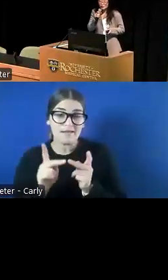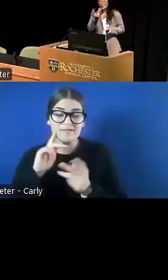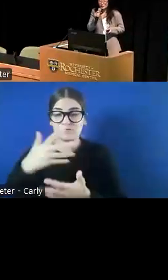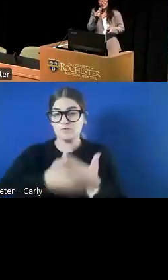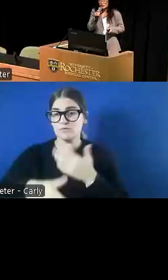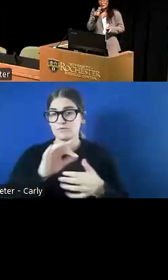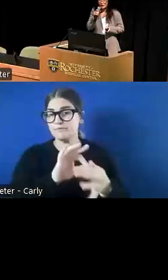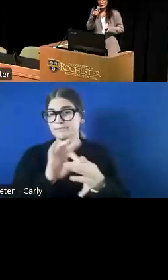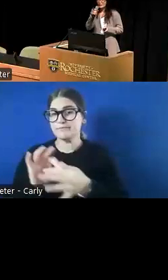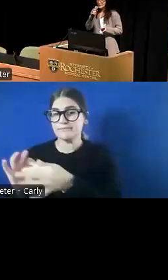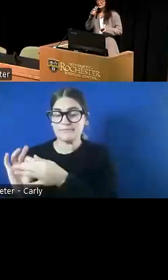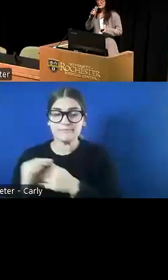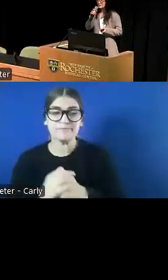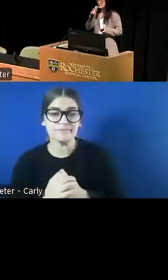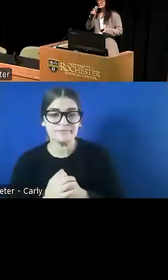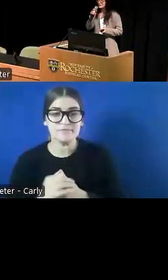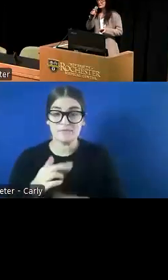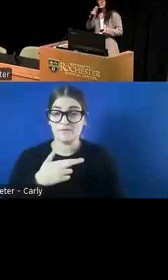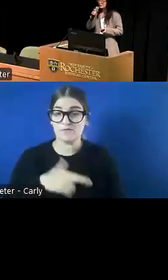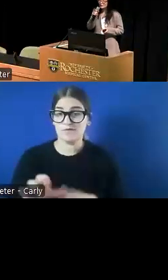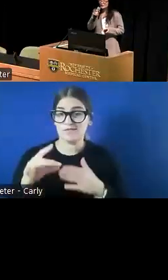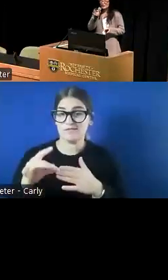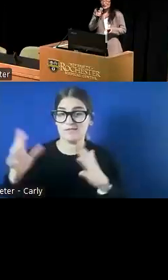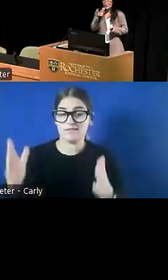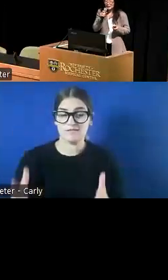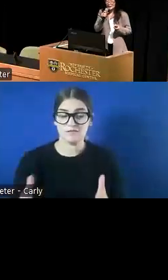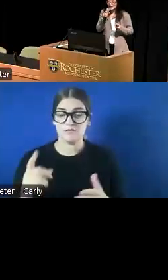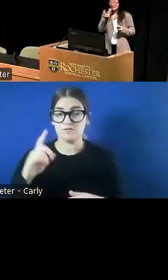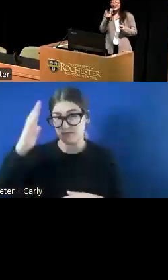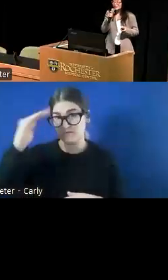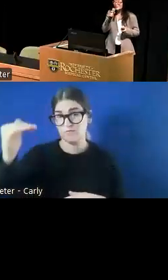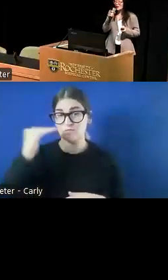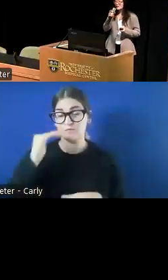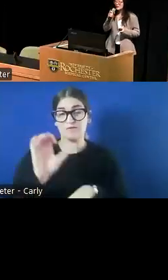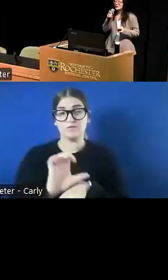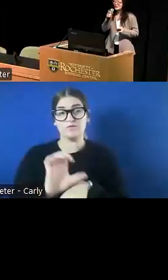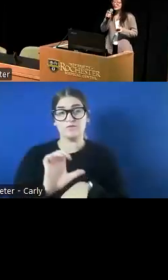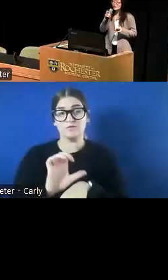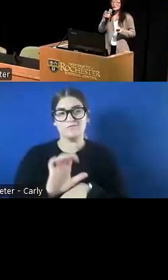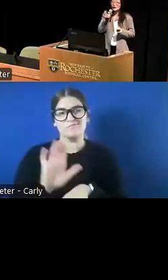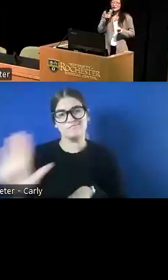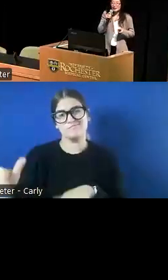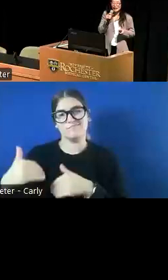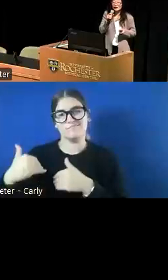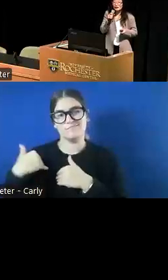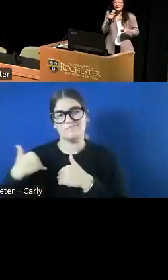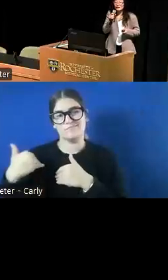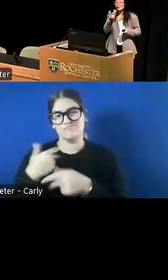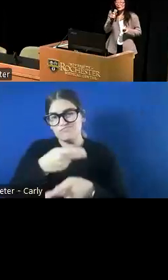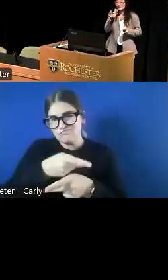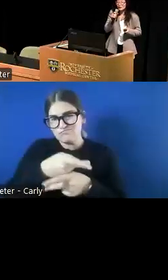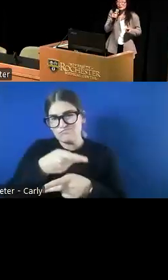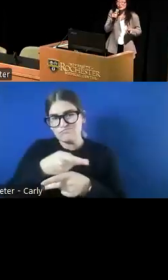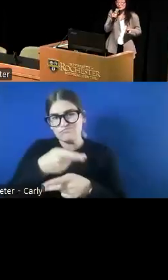the religious leaders in the Korean churches really take it as their responsibility to take care of